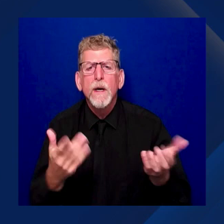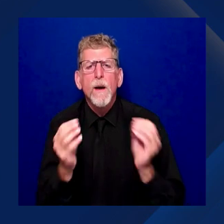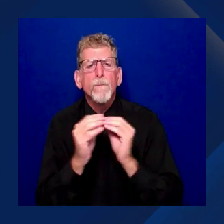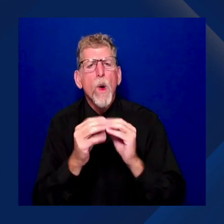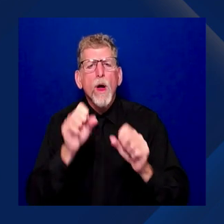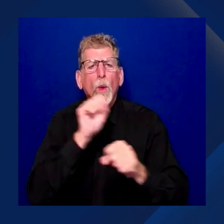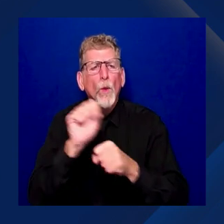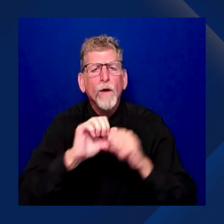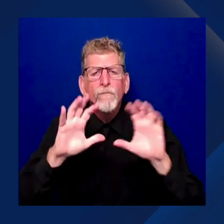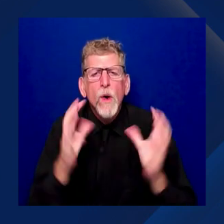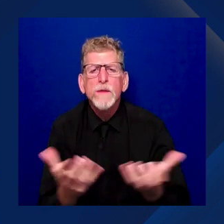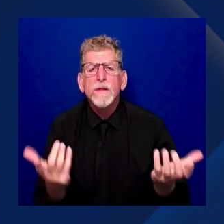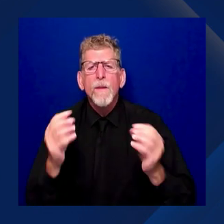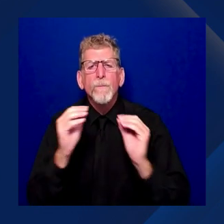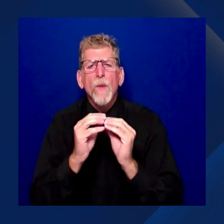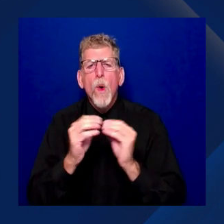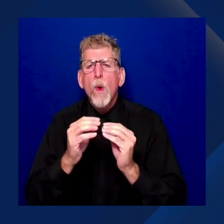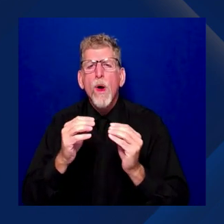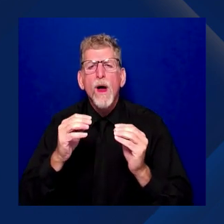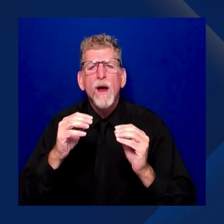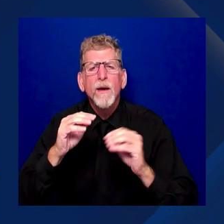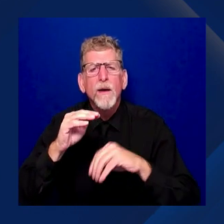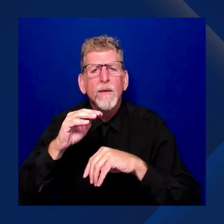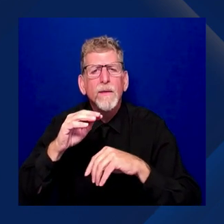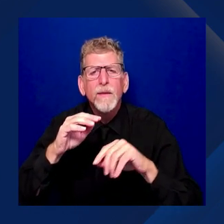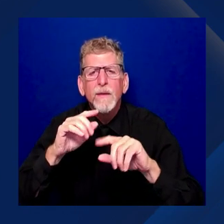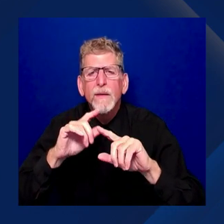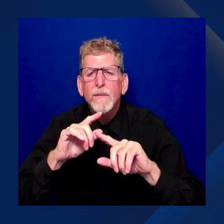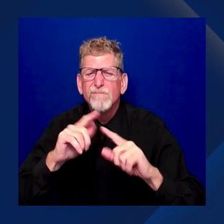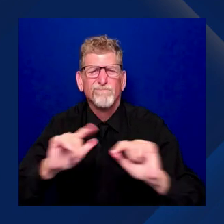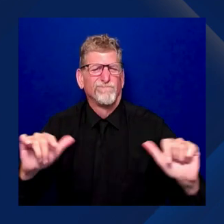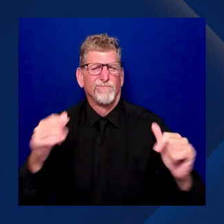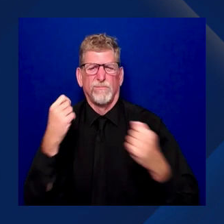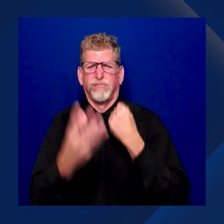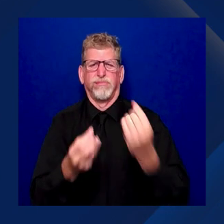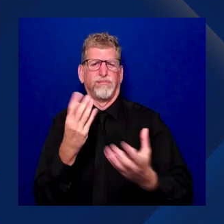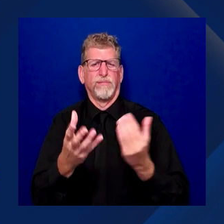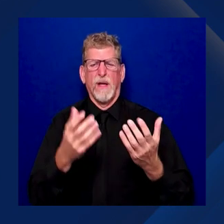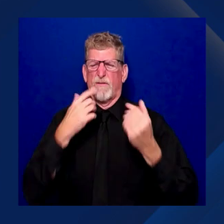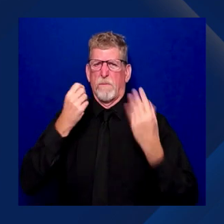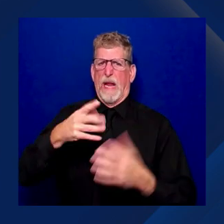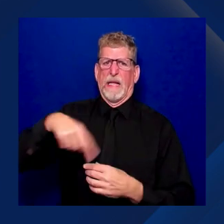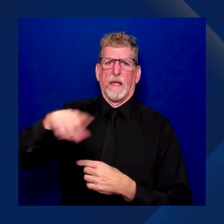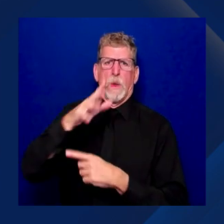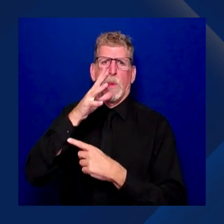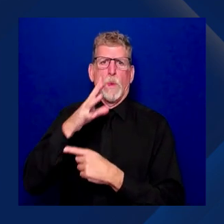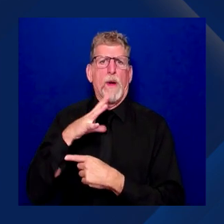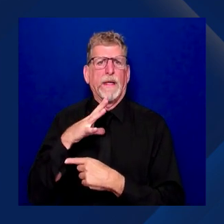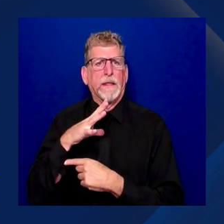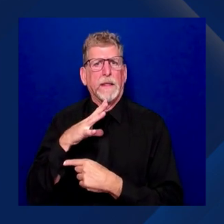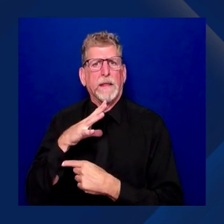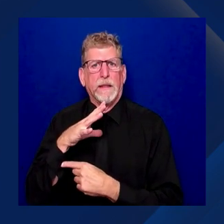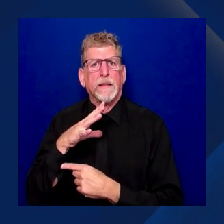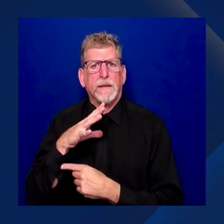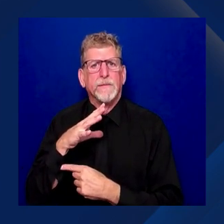midwives. And for so many women, let's note, doulas are literally a